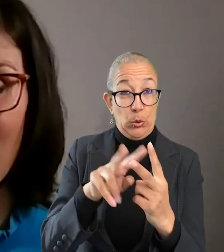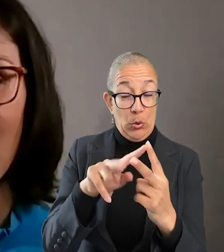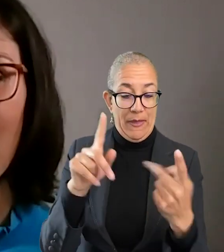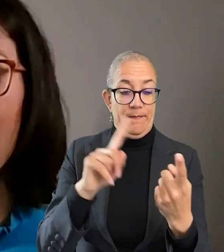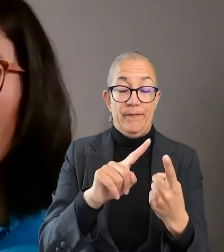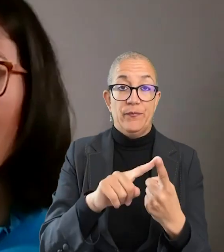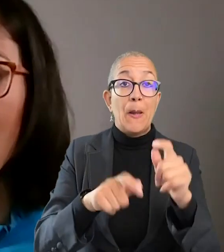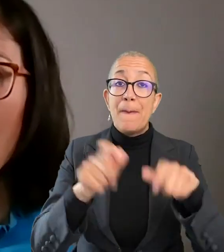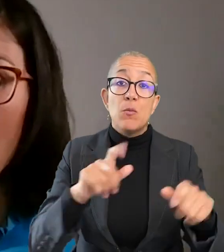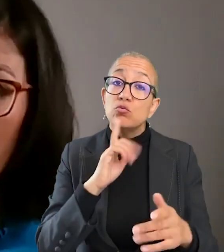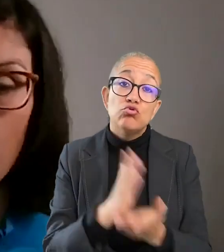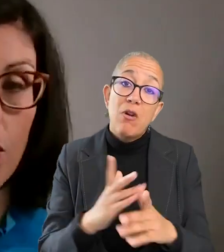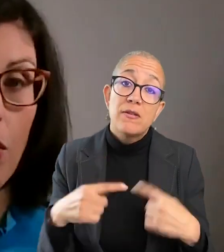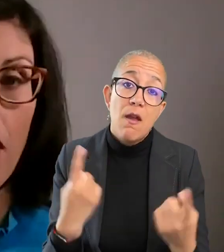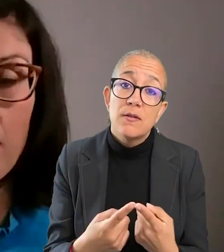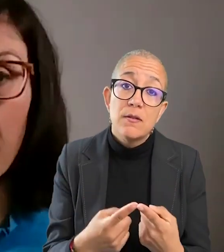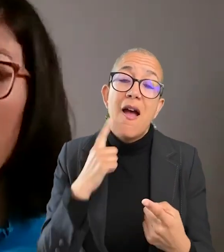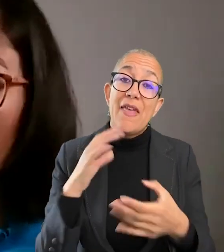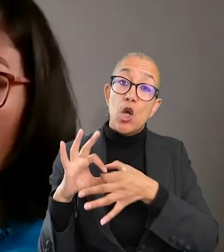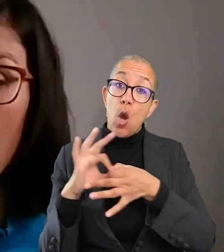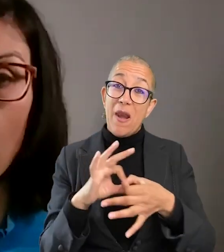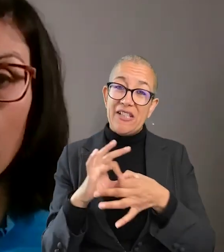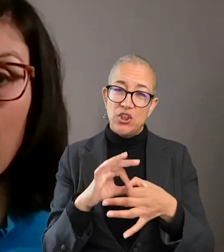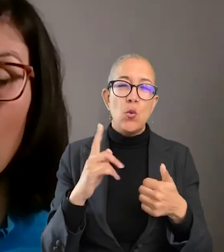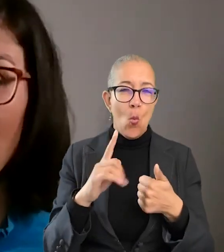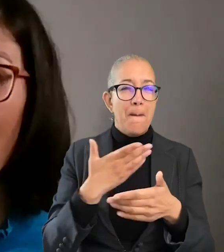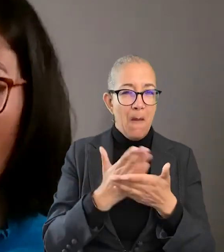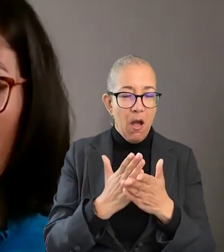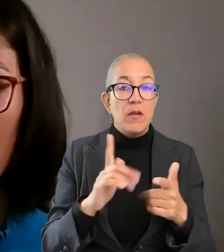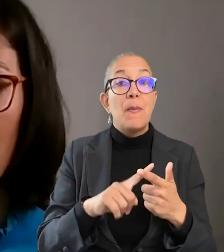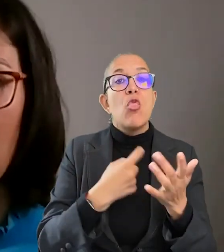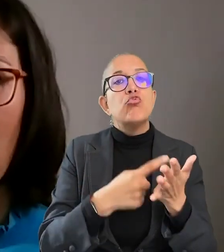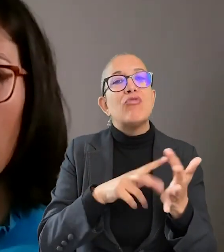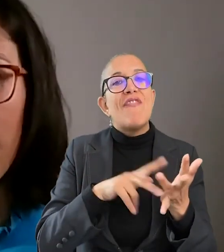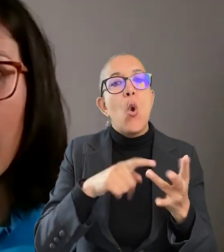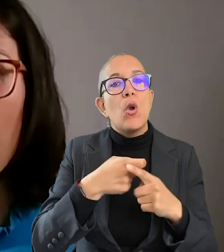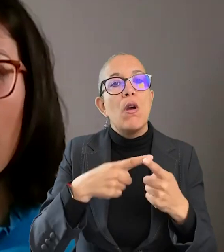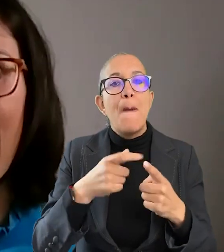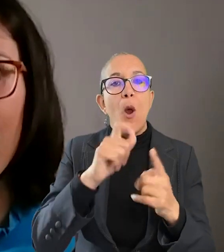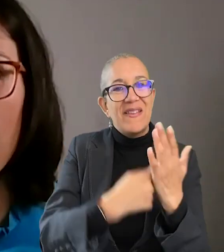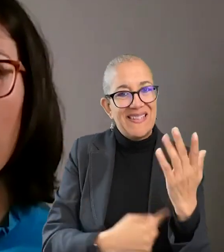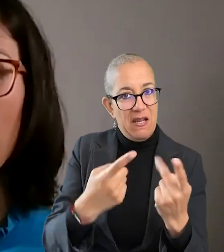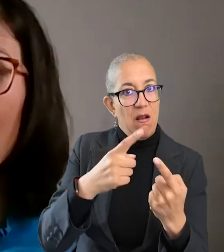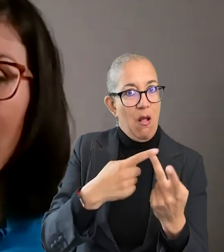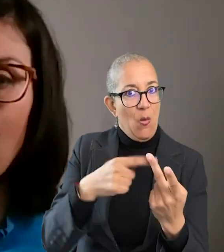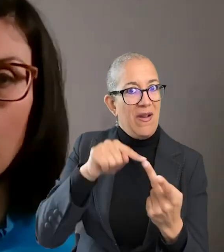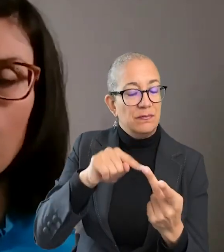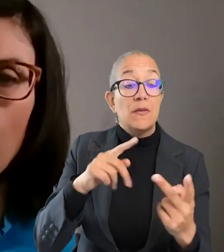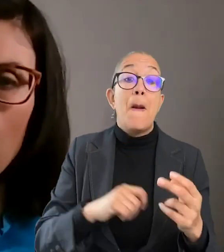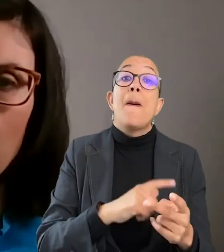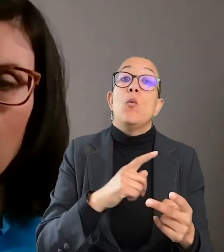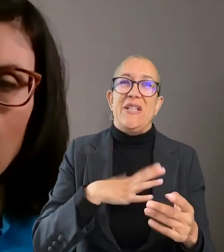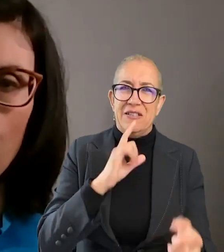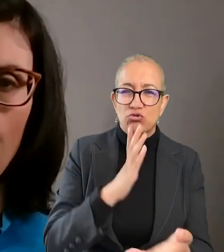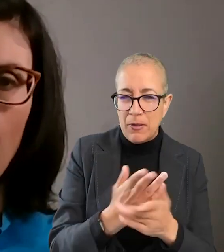us. And I think coalition was one part of it, but the revoke policy was another. And we need to regain that trust. But the second was